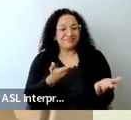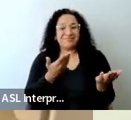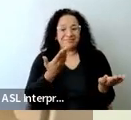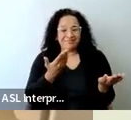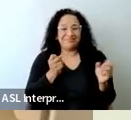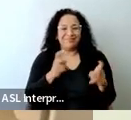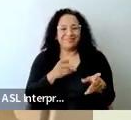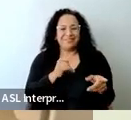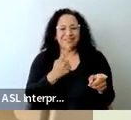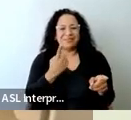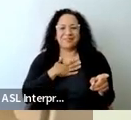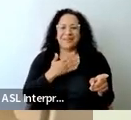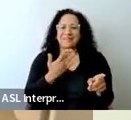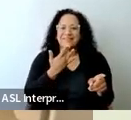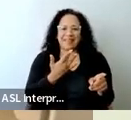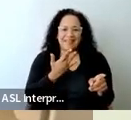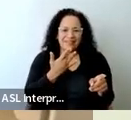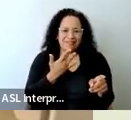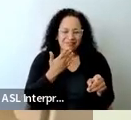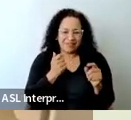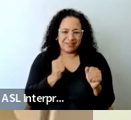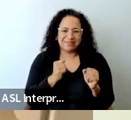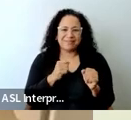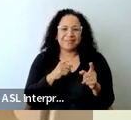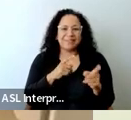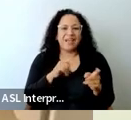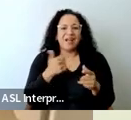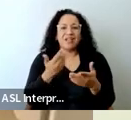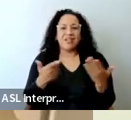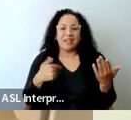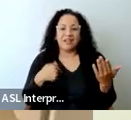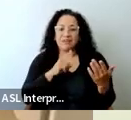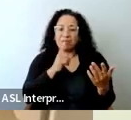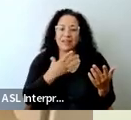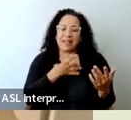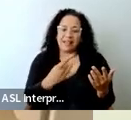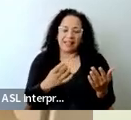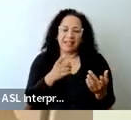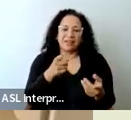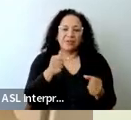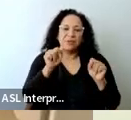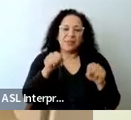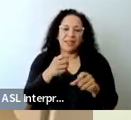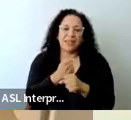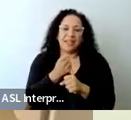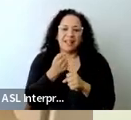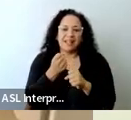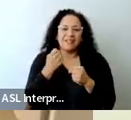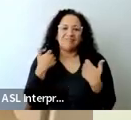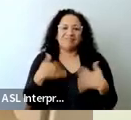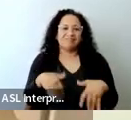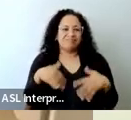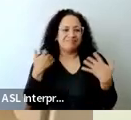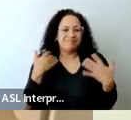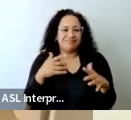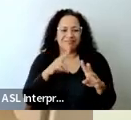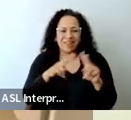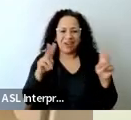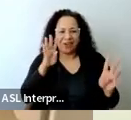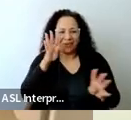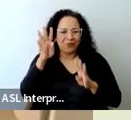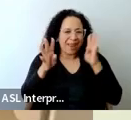this is one of my favorites. The other thing that we really like is you can get incredibly